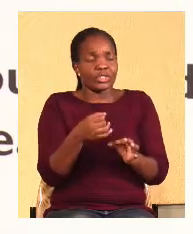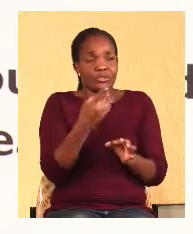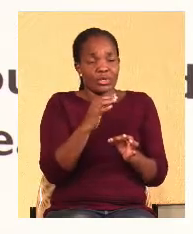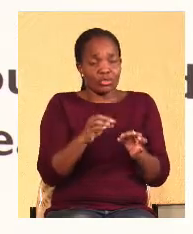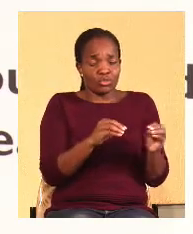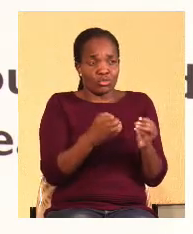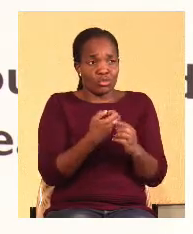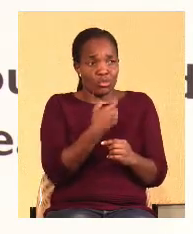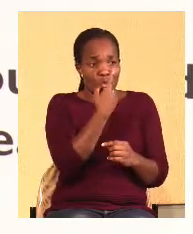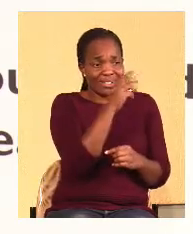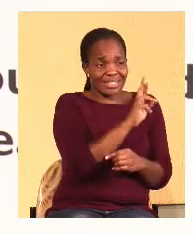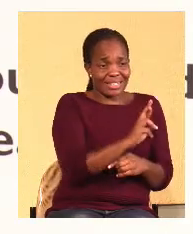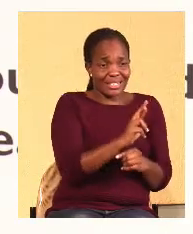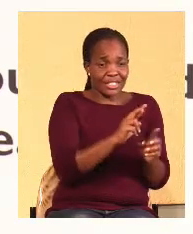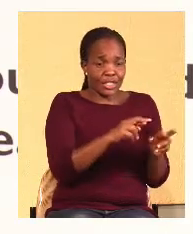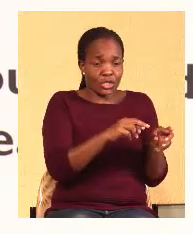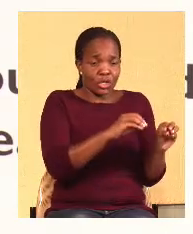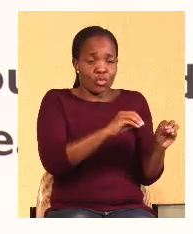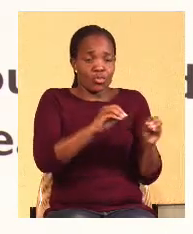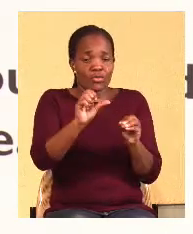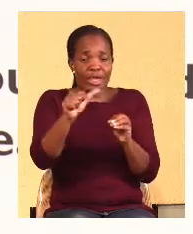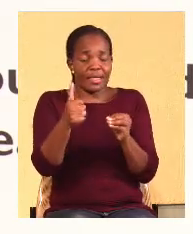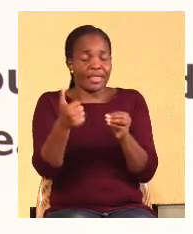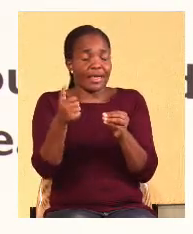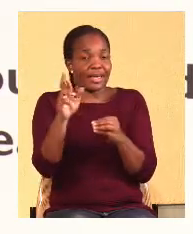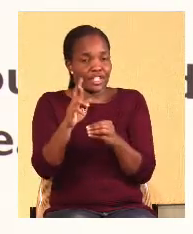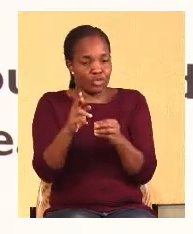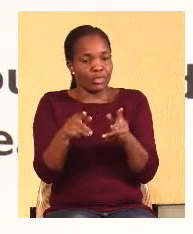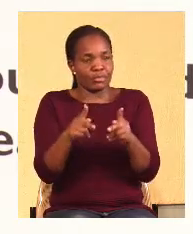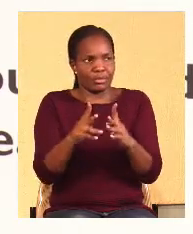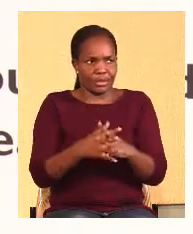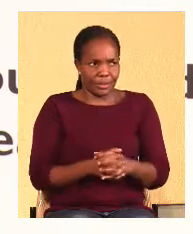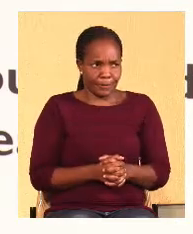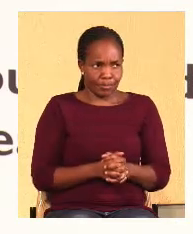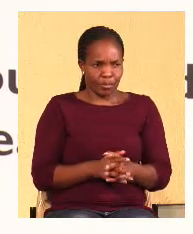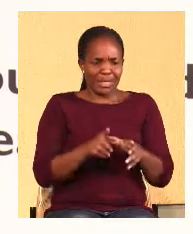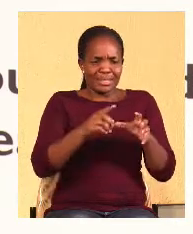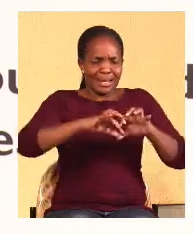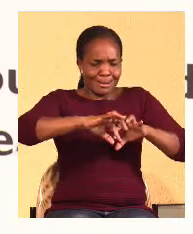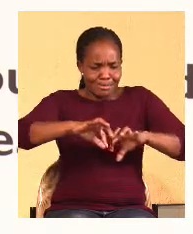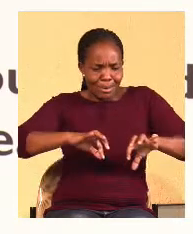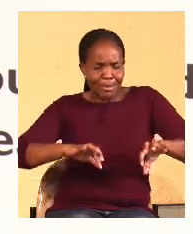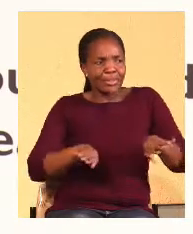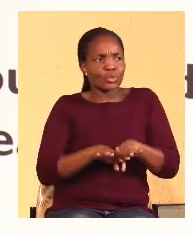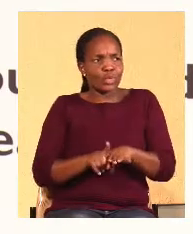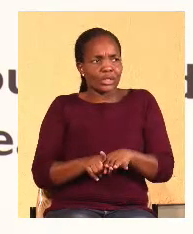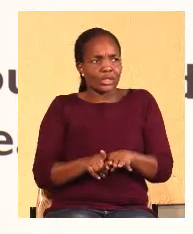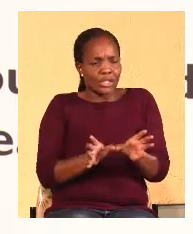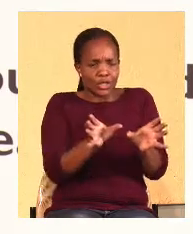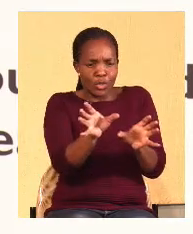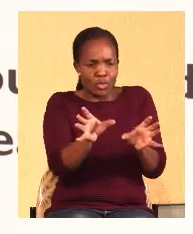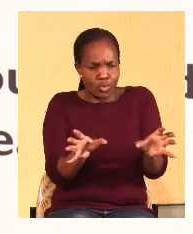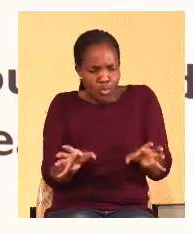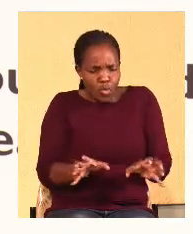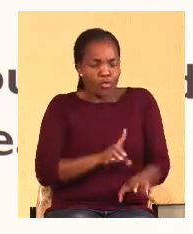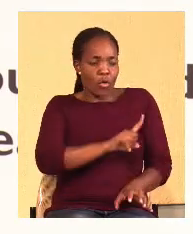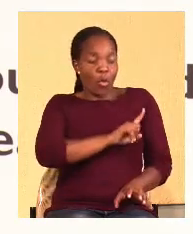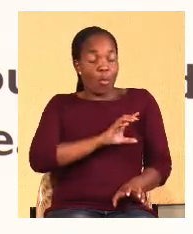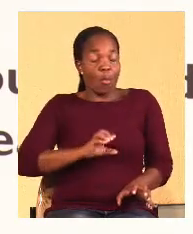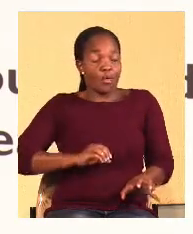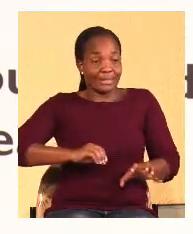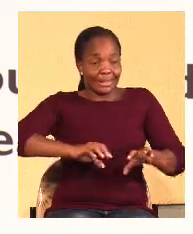other one, you would not be allowed to. But what the security class has also done is, apart from putting us into 10 zones, is